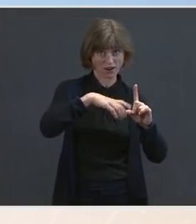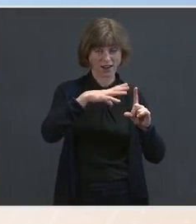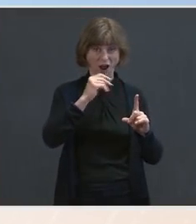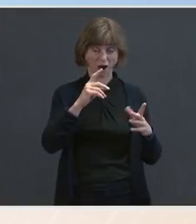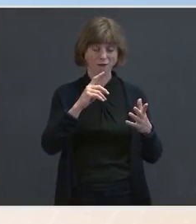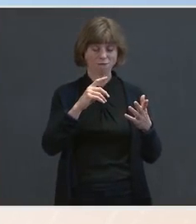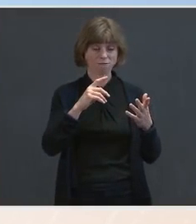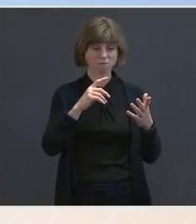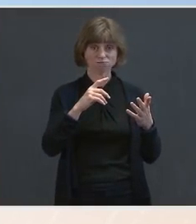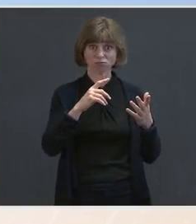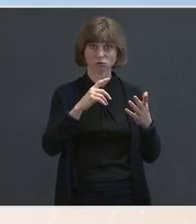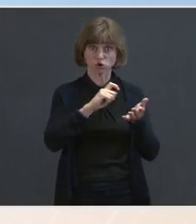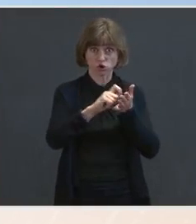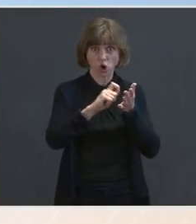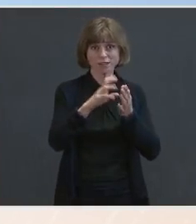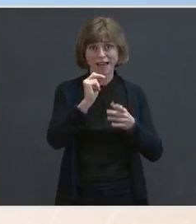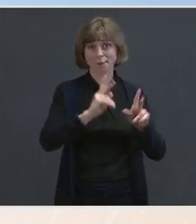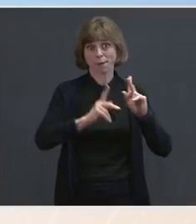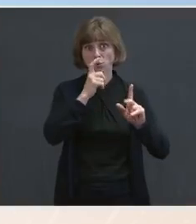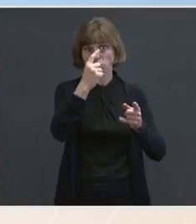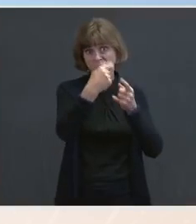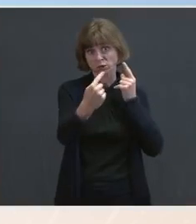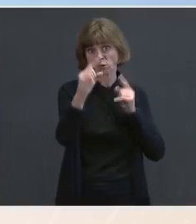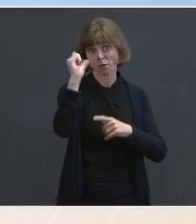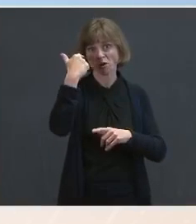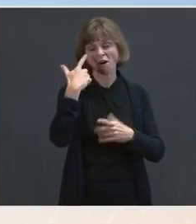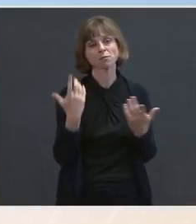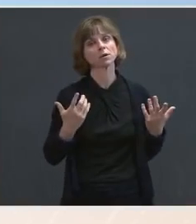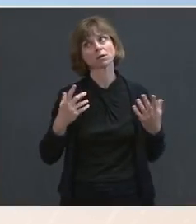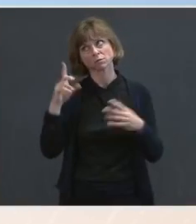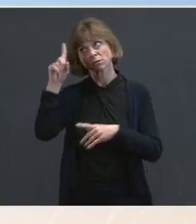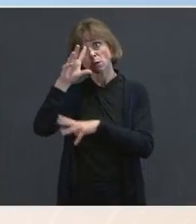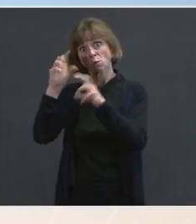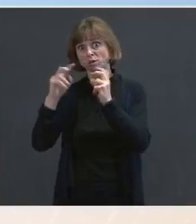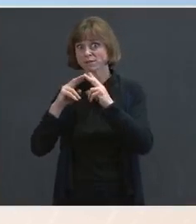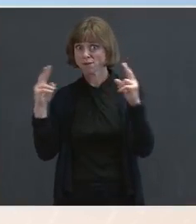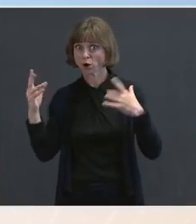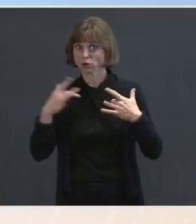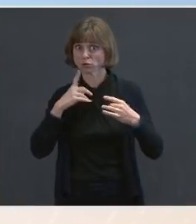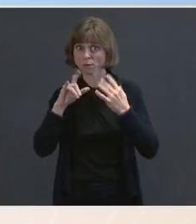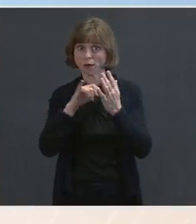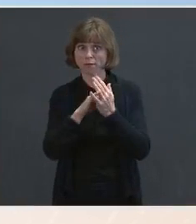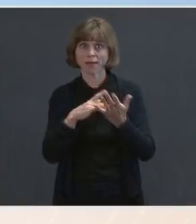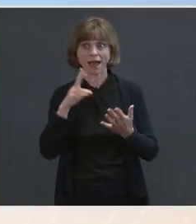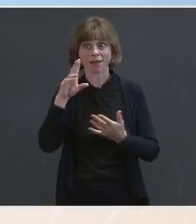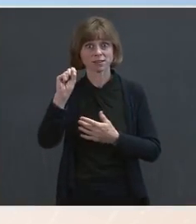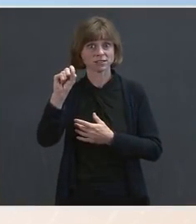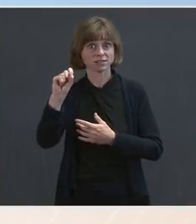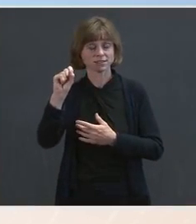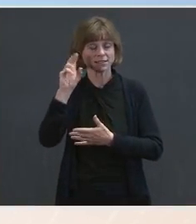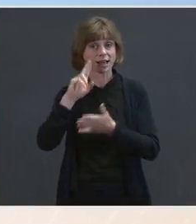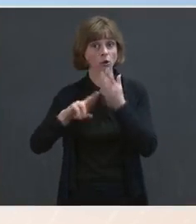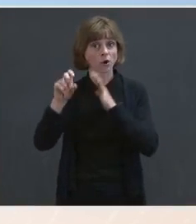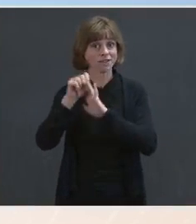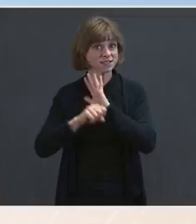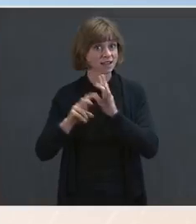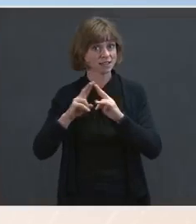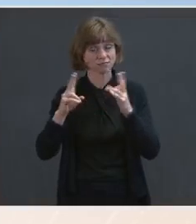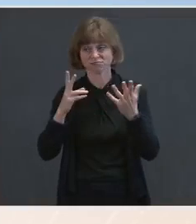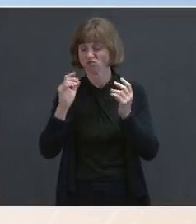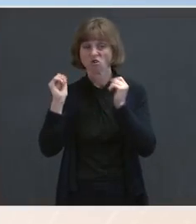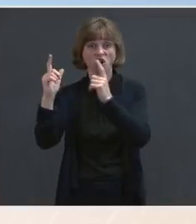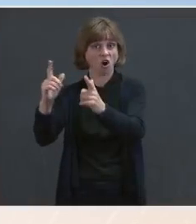that is of great concern to the President, to the Secretary of State, and to every member of our administration.